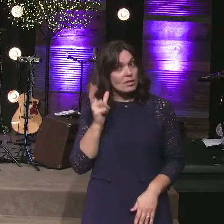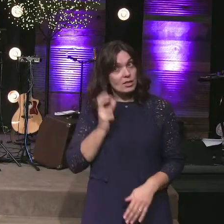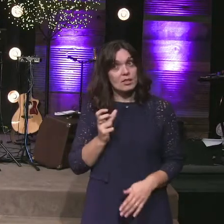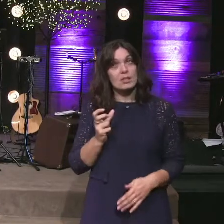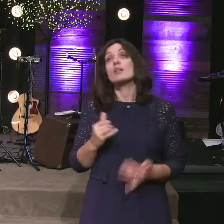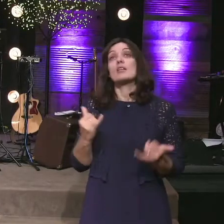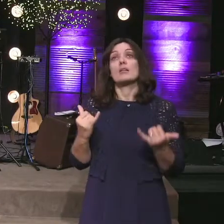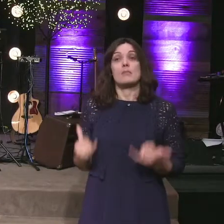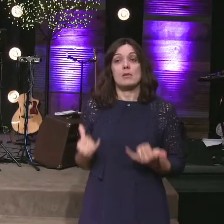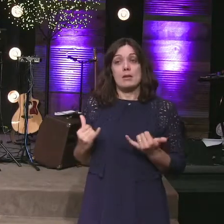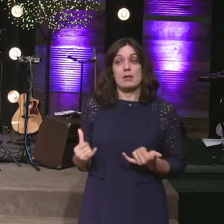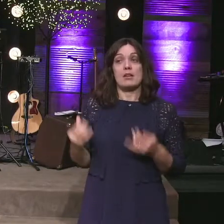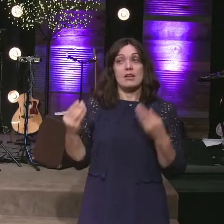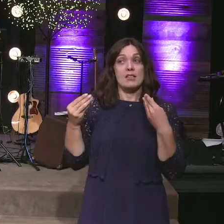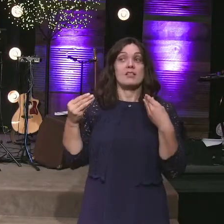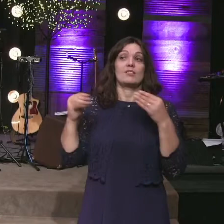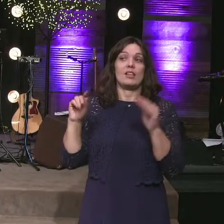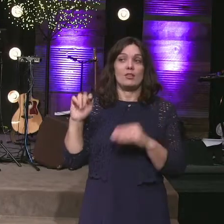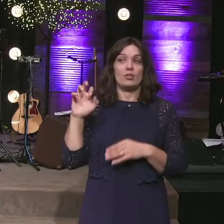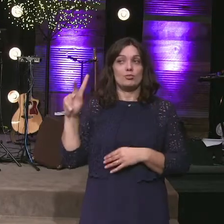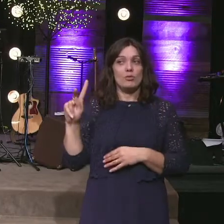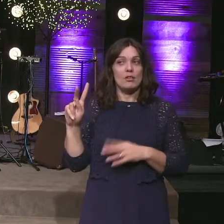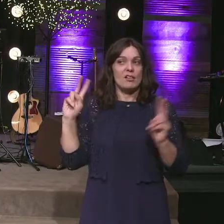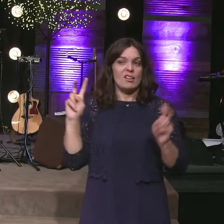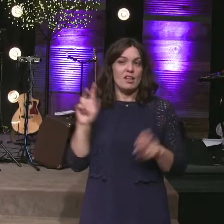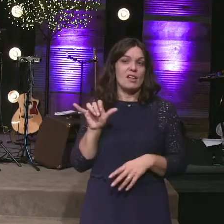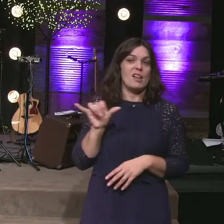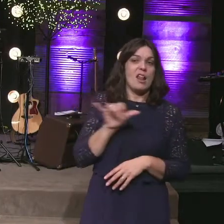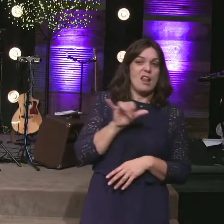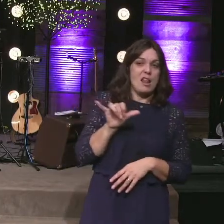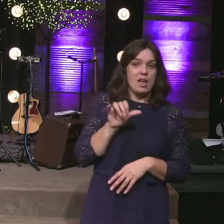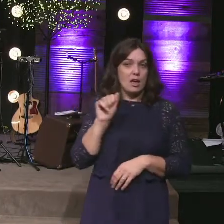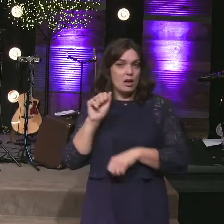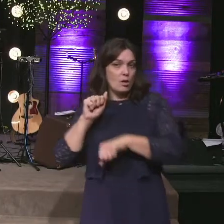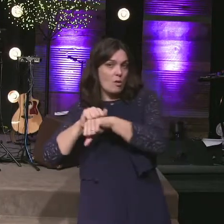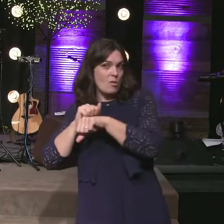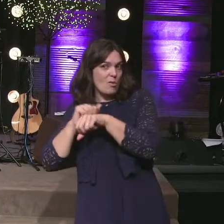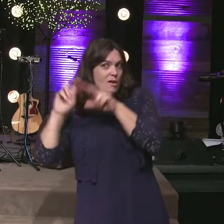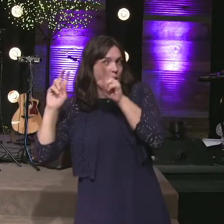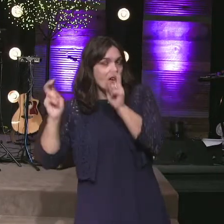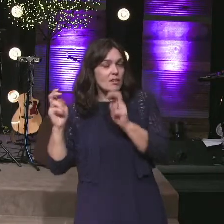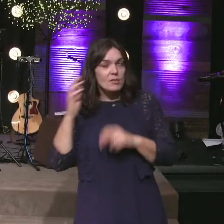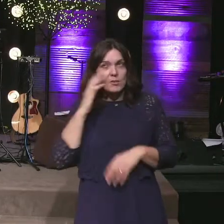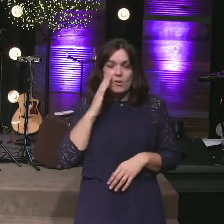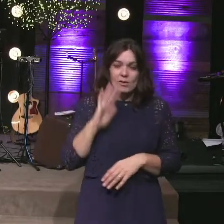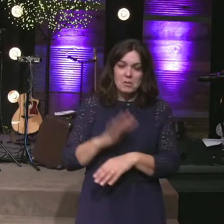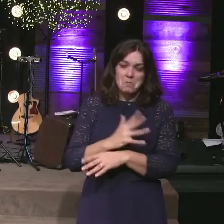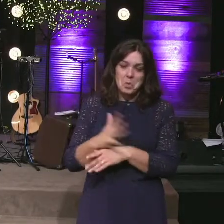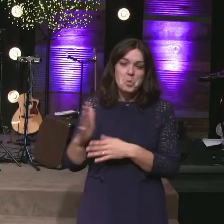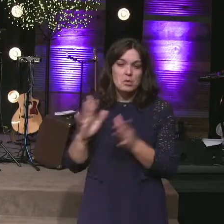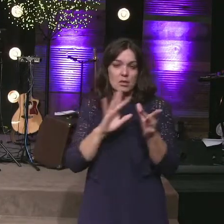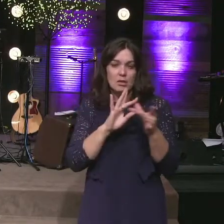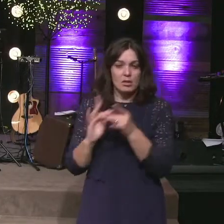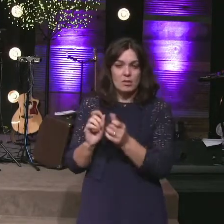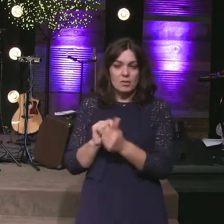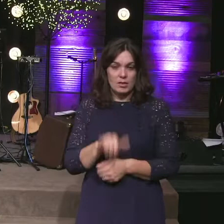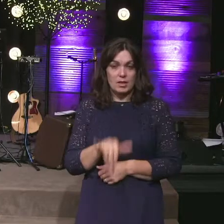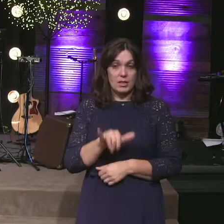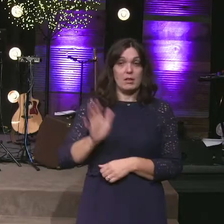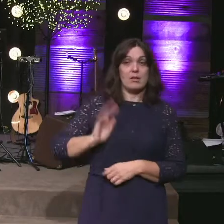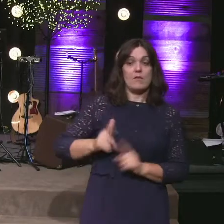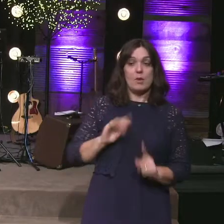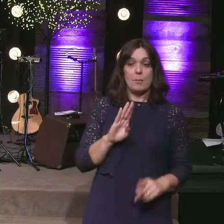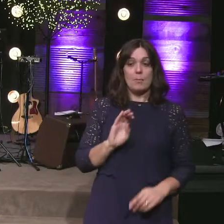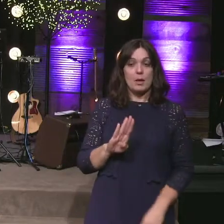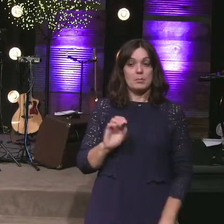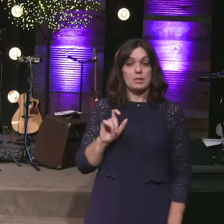selling trucks, Like a Rock. You've heard the commercial, right? Catchy little tune, Like a Rock. That's Bob Seger. That was a Bob Seger tune. And I said to